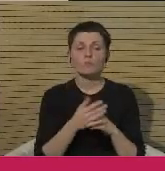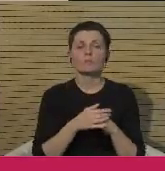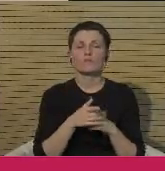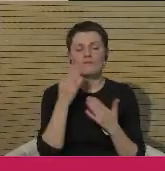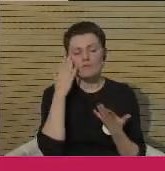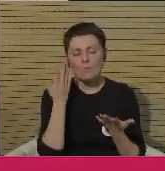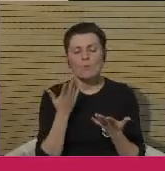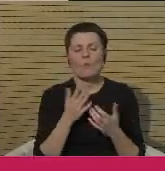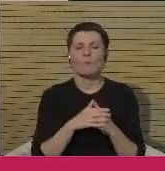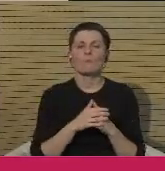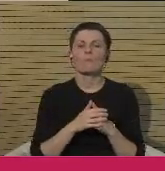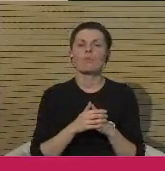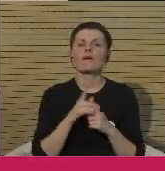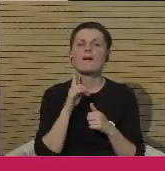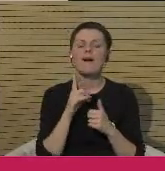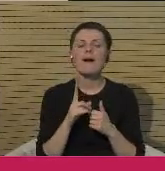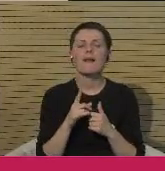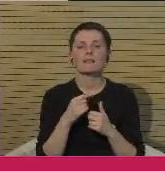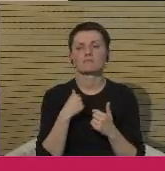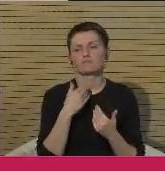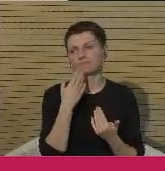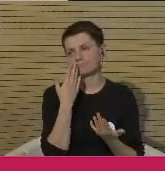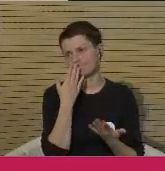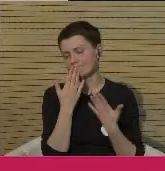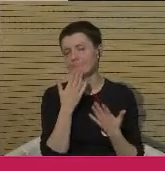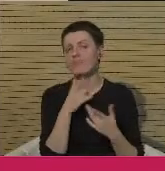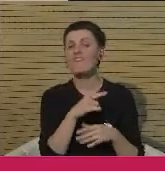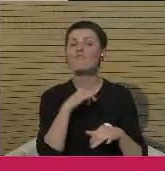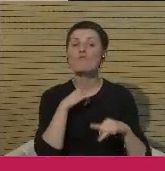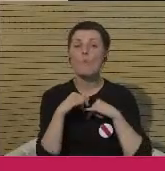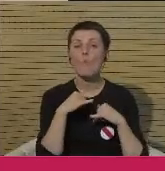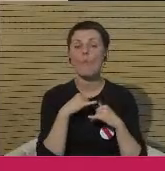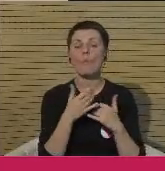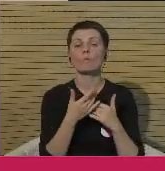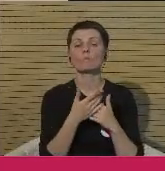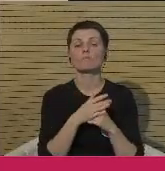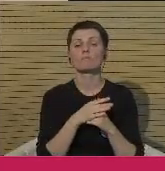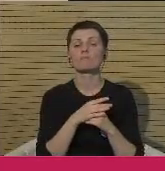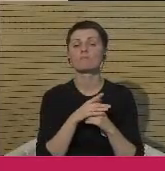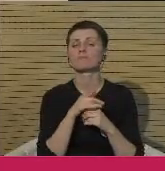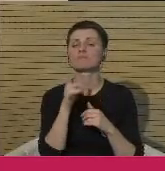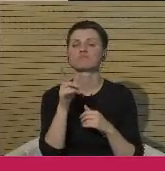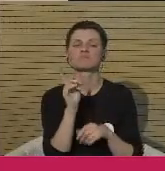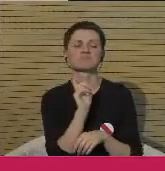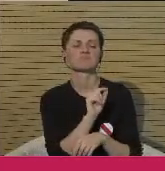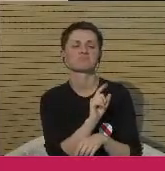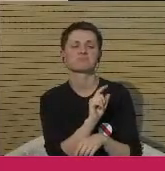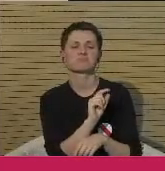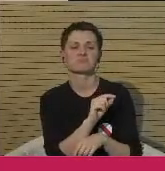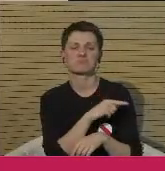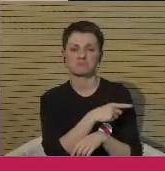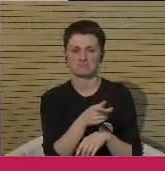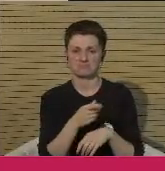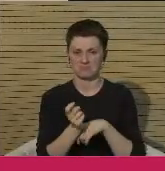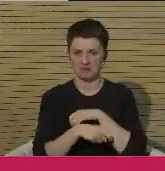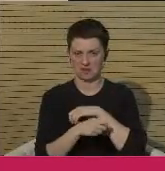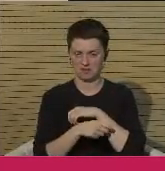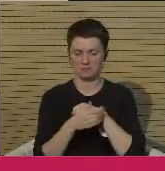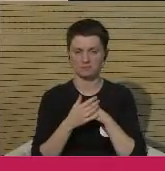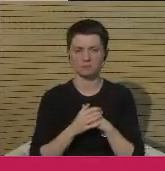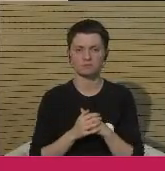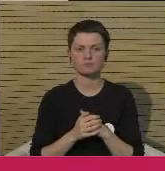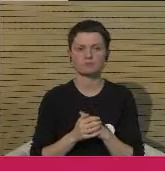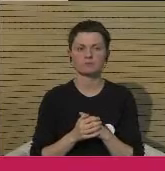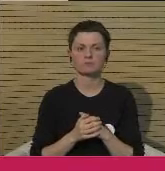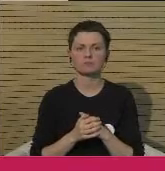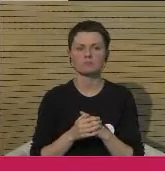enough. This is fine, but I think that our regime doesn't take